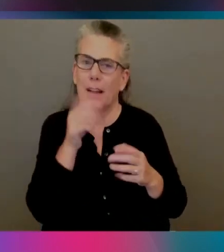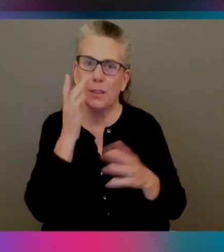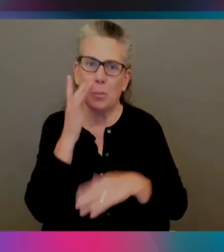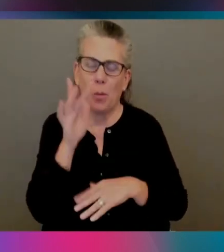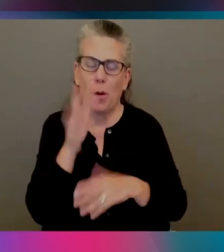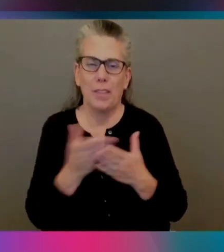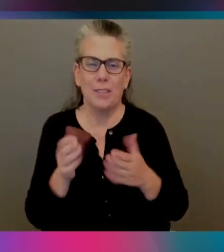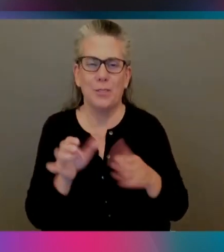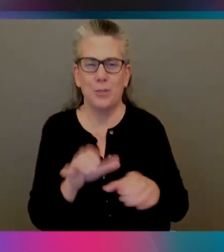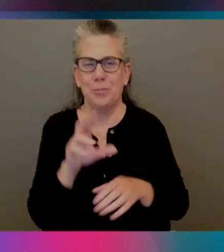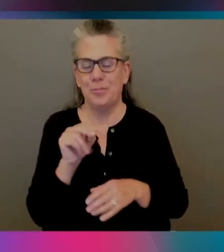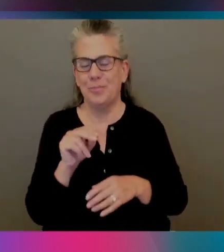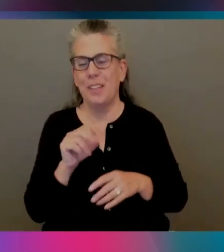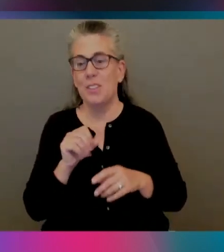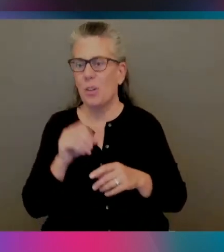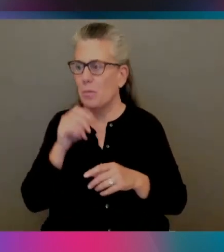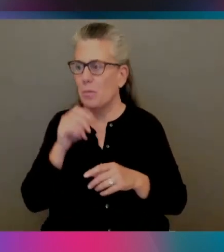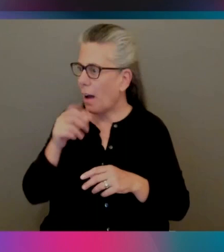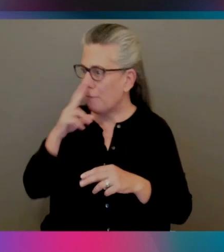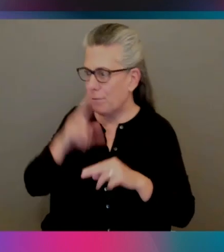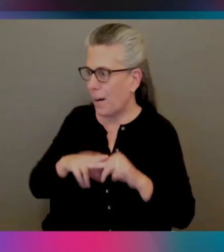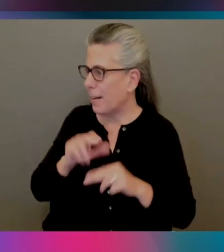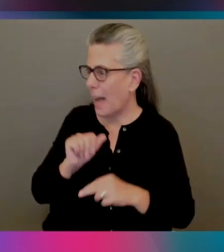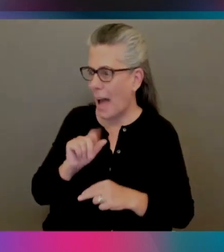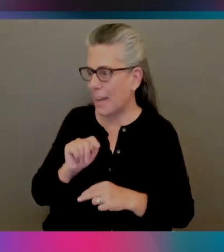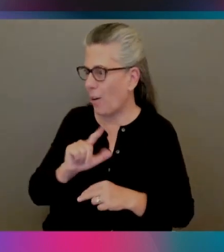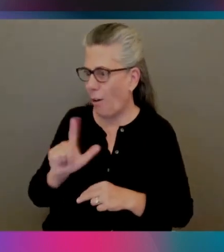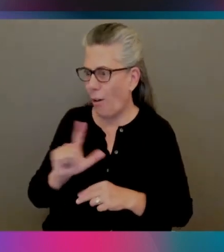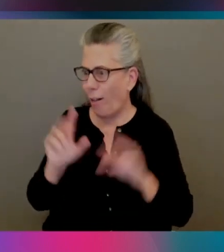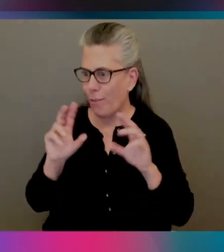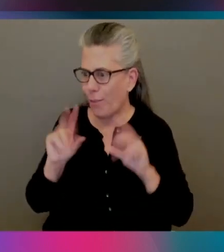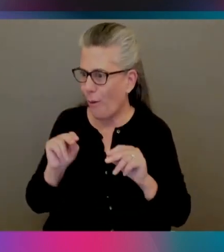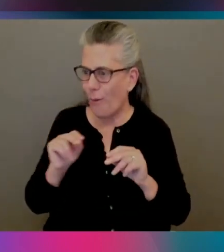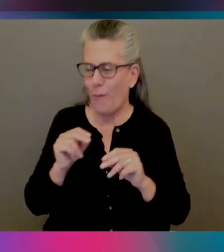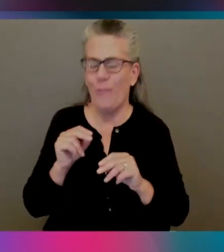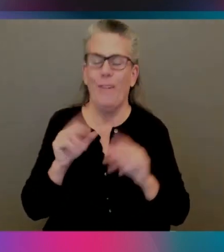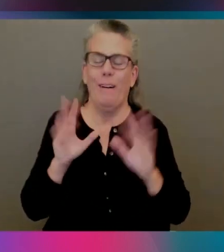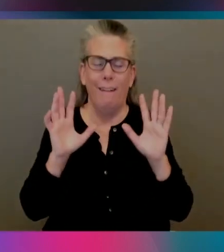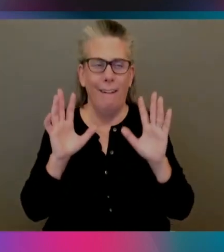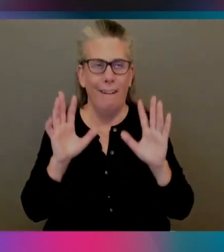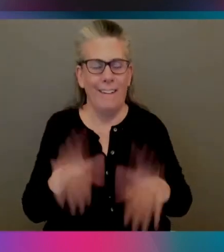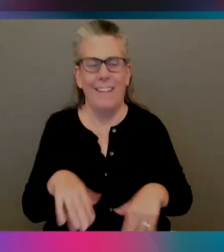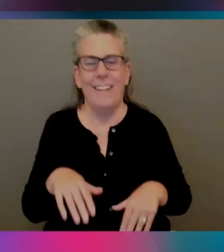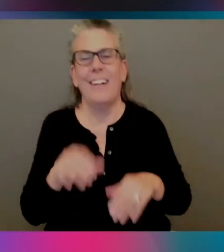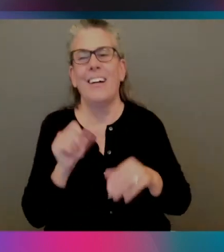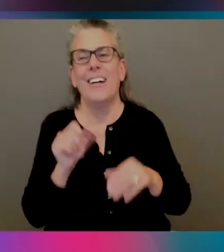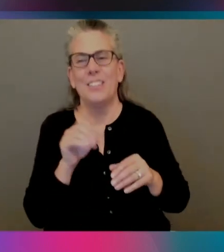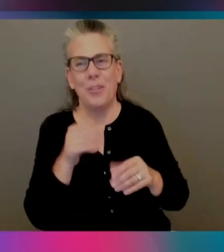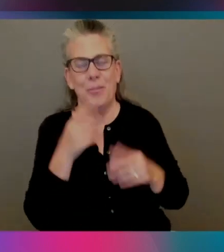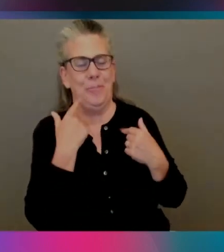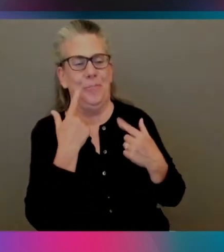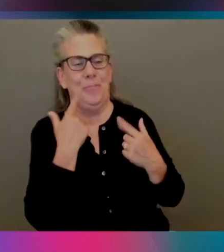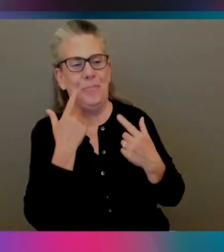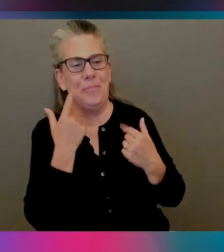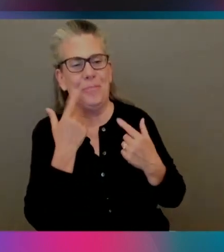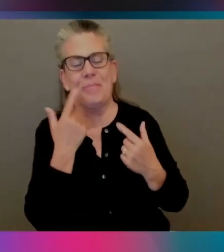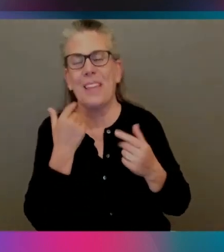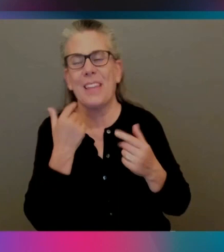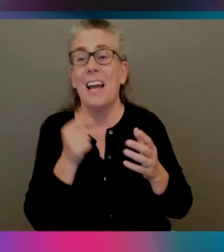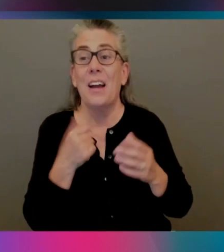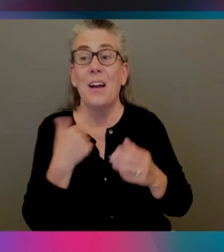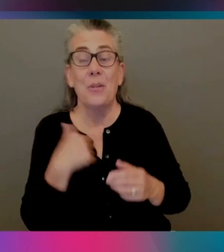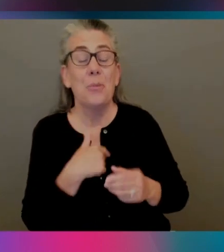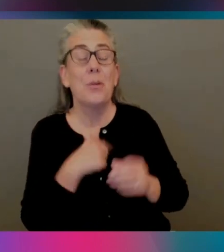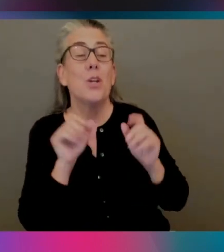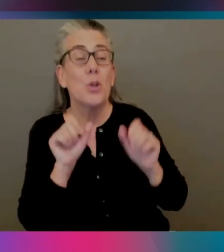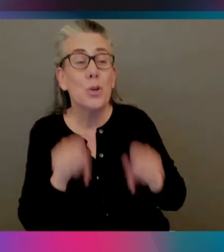not interesting. fun at all. Can we actually see it? I don't want to put you on the spot. It's okay if not. But We could try that, but keep